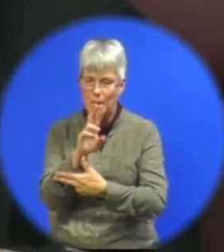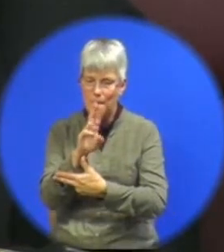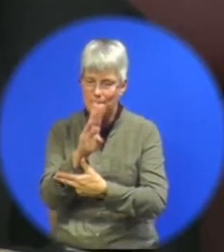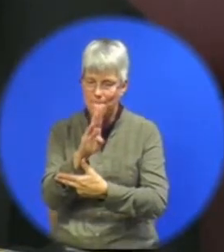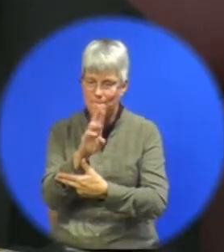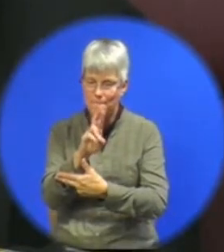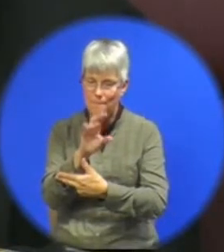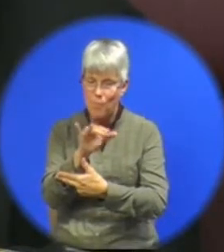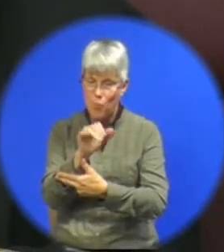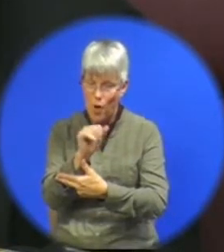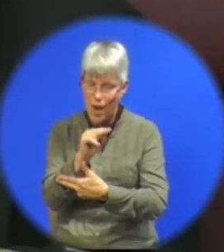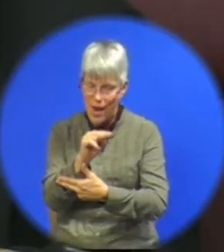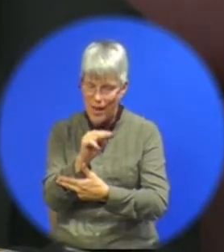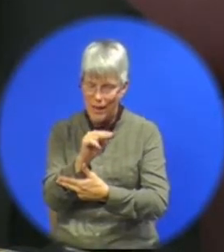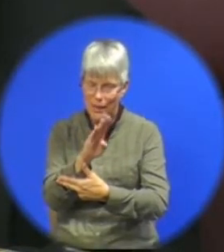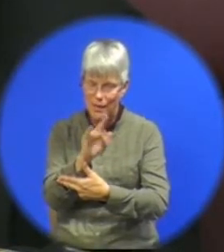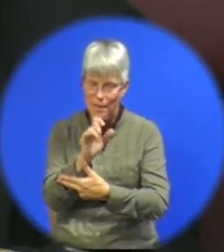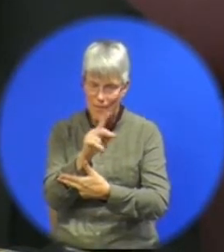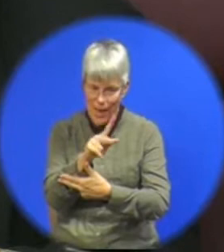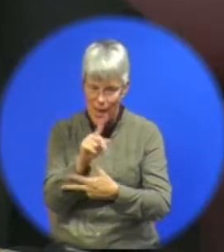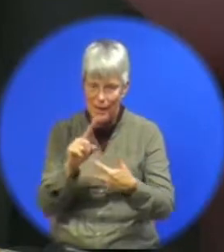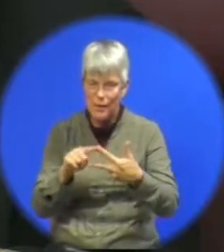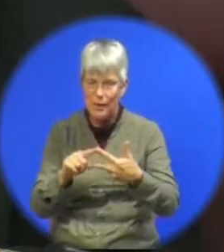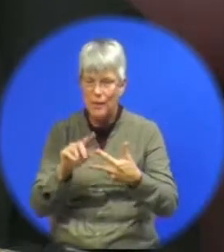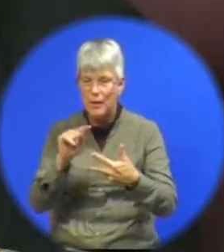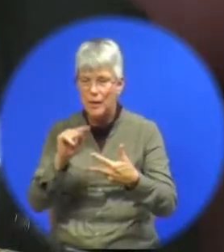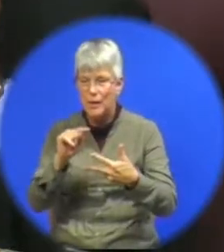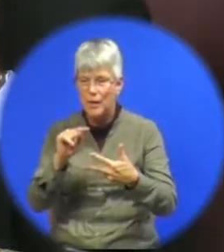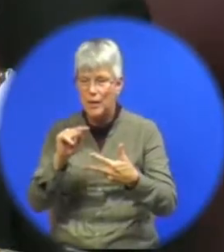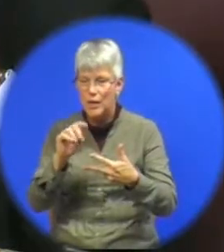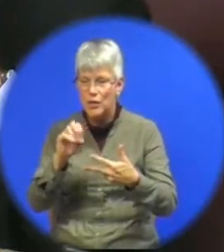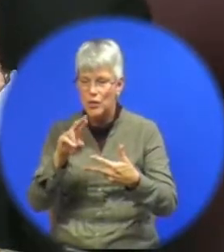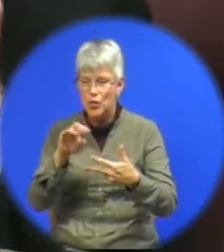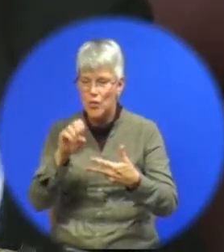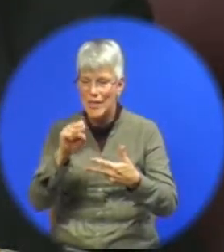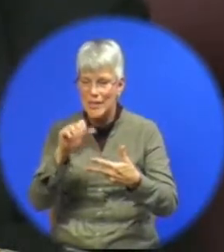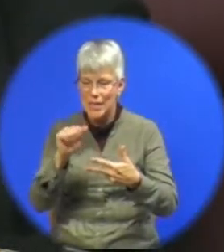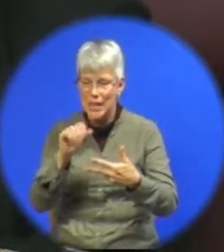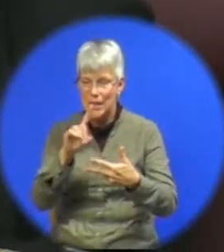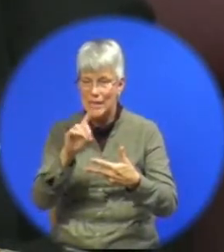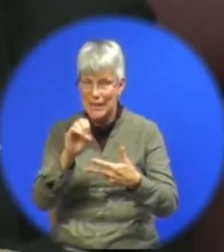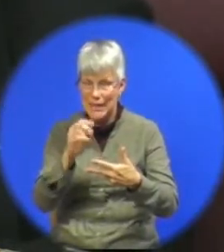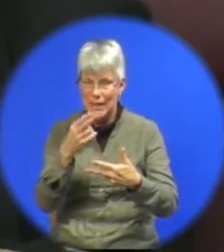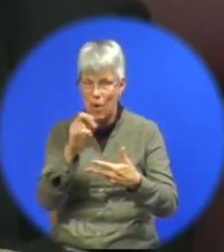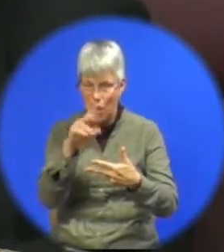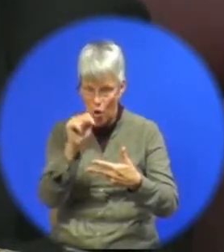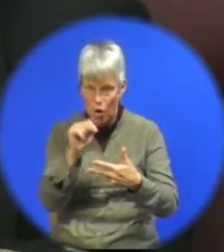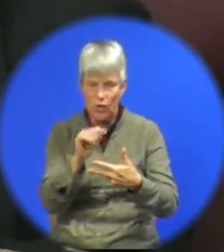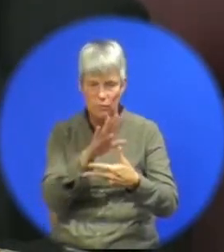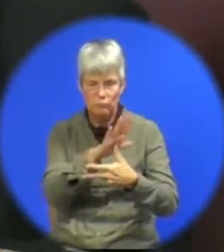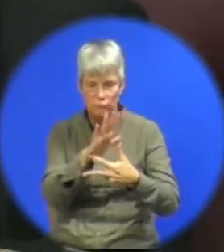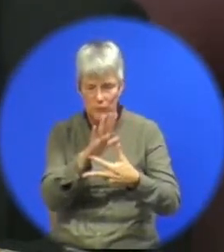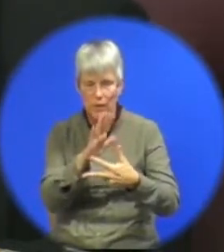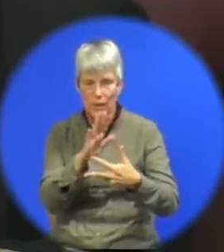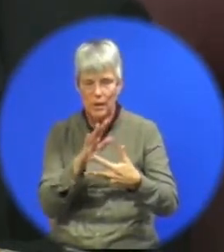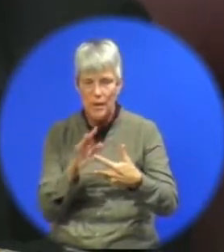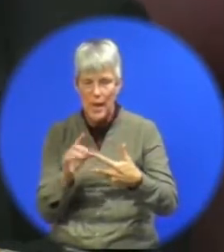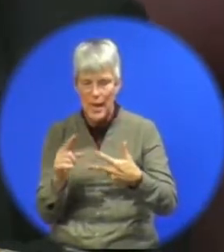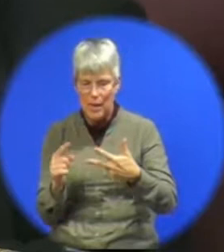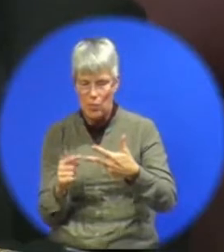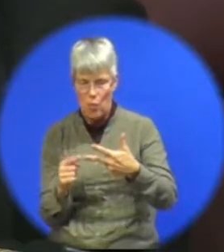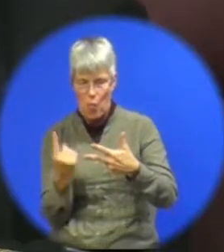DeHart are members with expiring terms, and so there's actually 1 vacant seat. That's the 30-day notice for the Morganton Housing